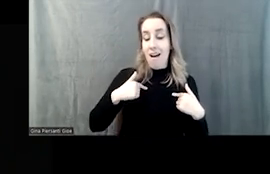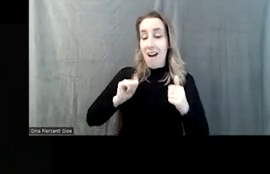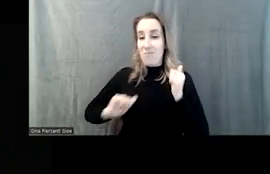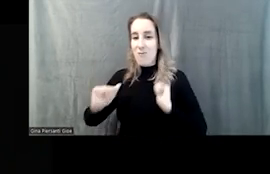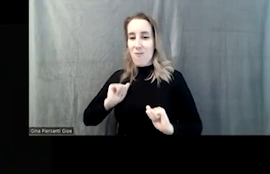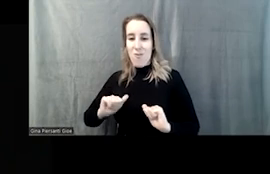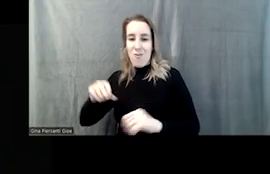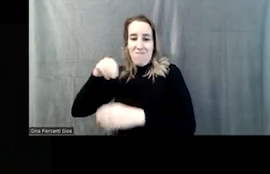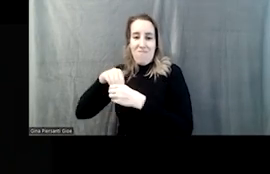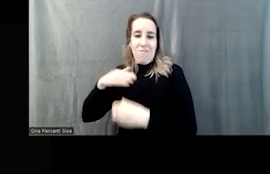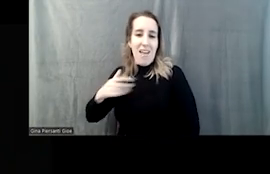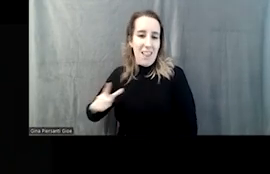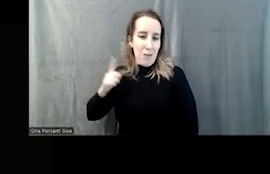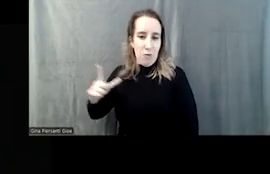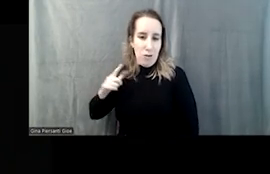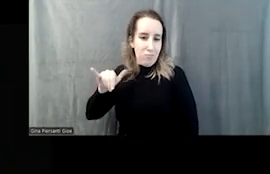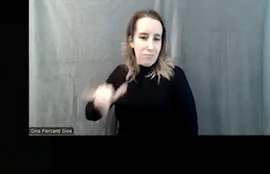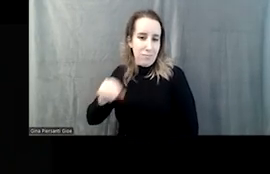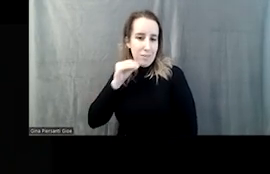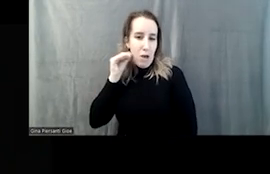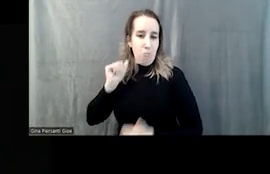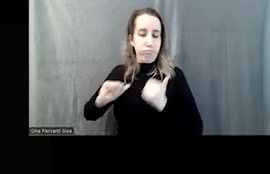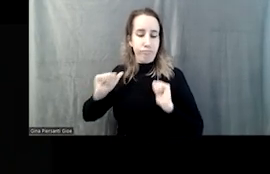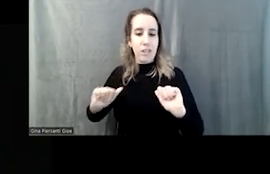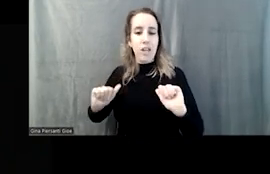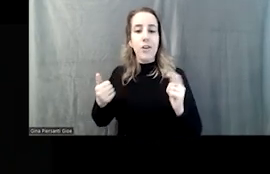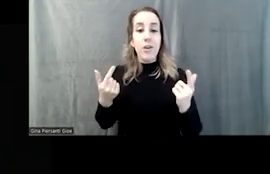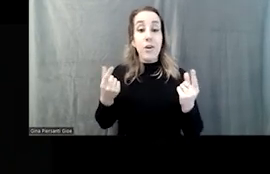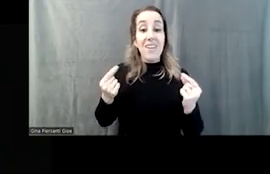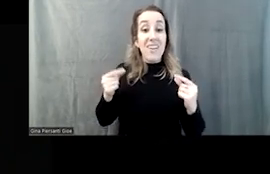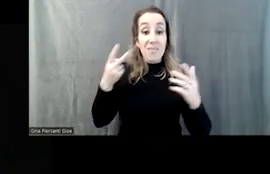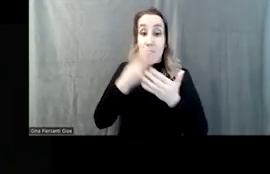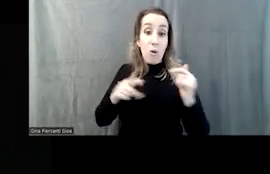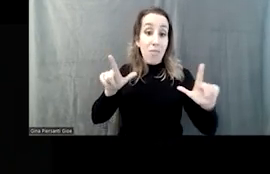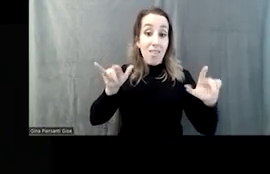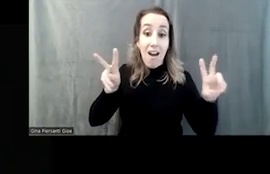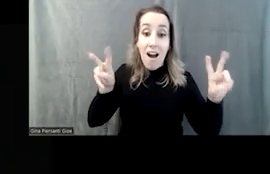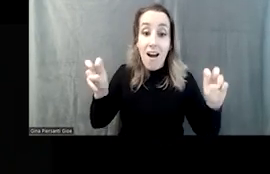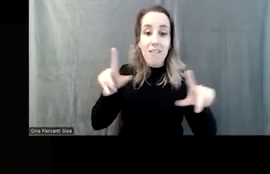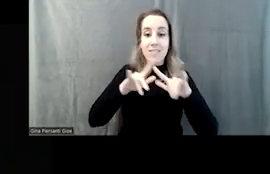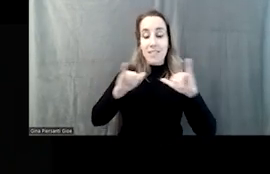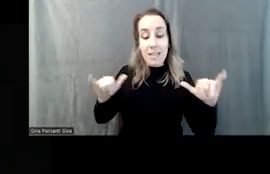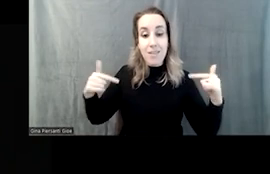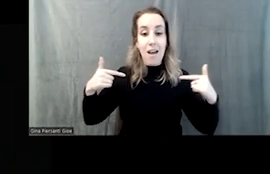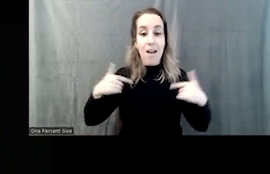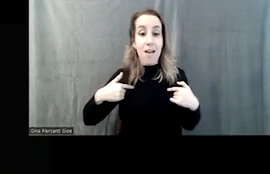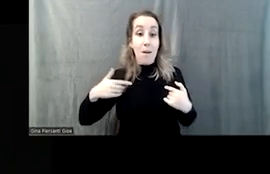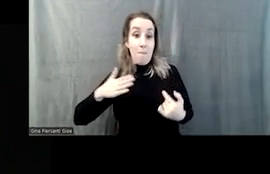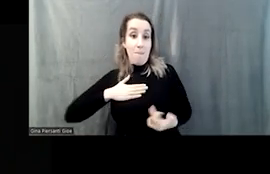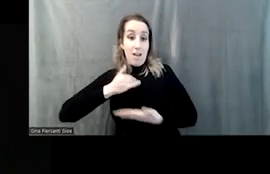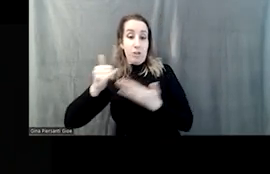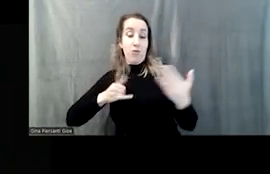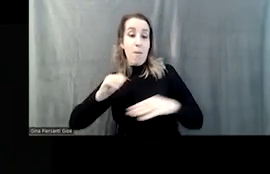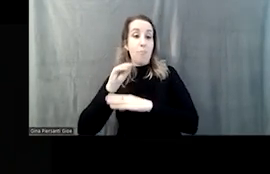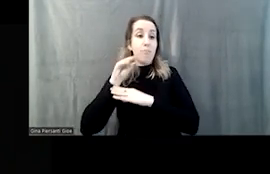performed from my living room. And so I did a live performance with Yo-Yo, but I was projected onto the screen,